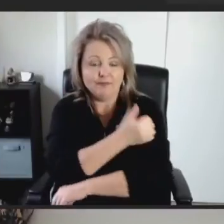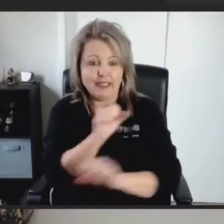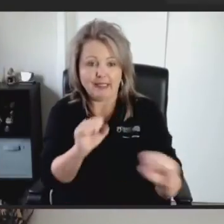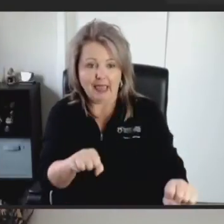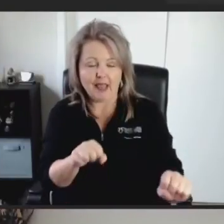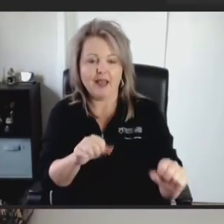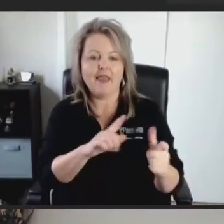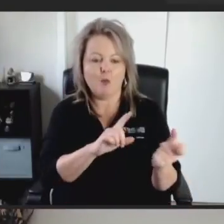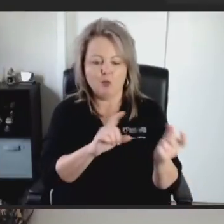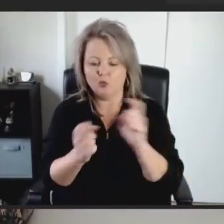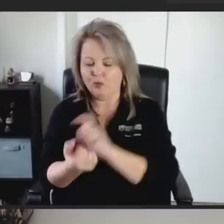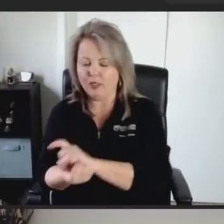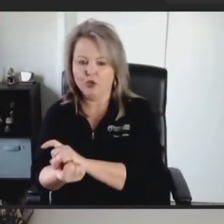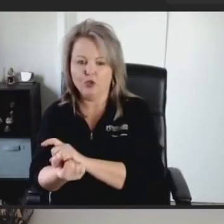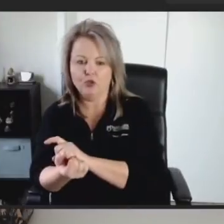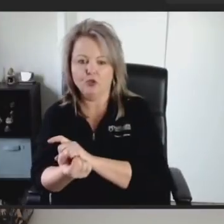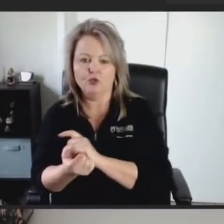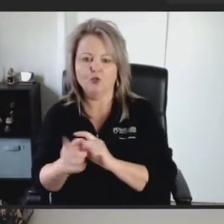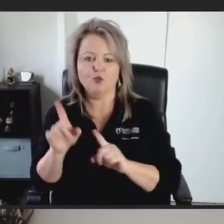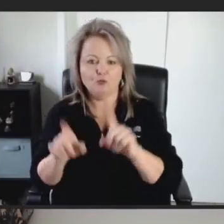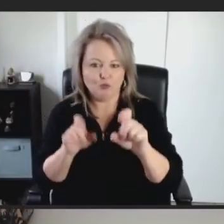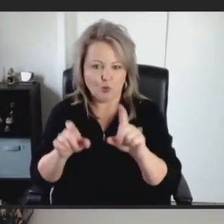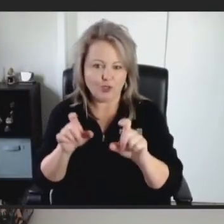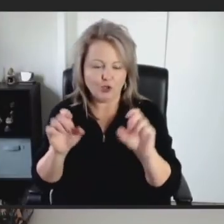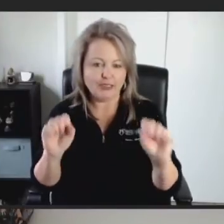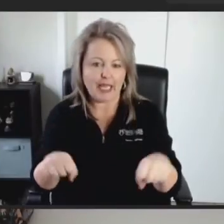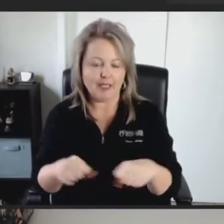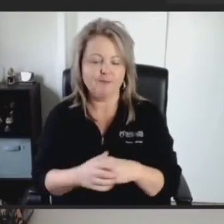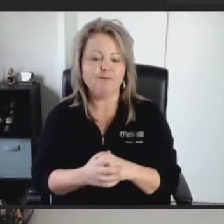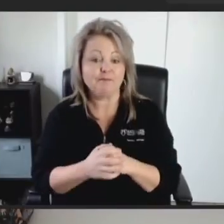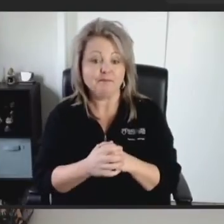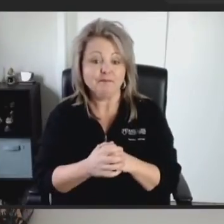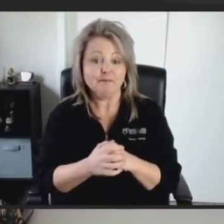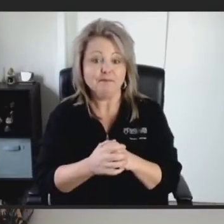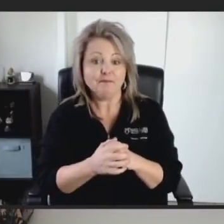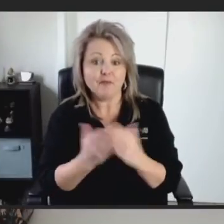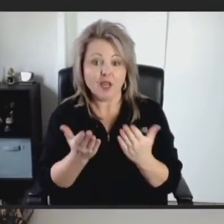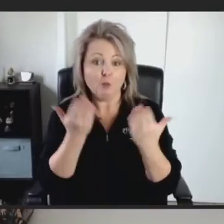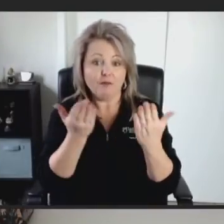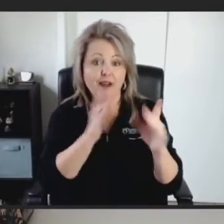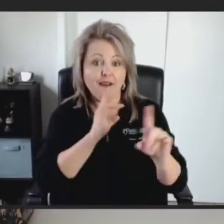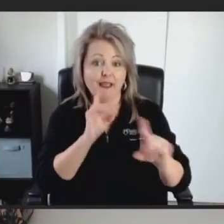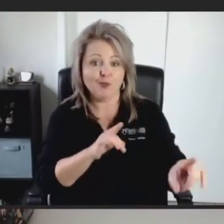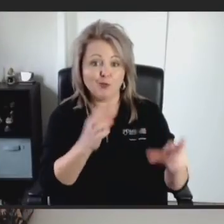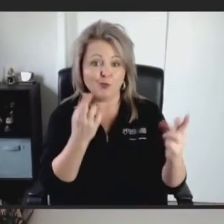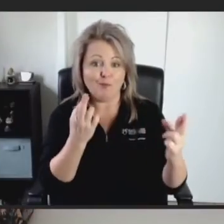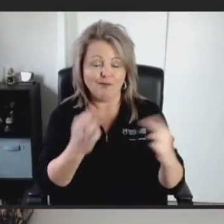transition from there into a lot of common questions and try to provide those answers and information.